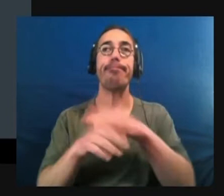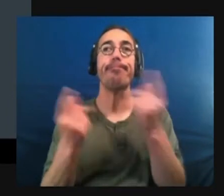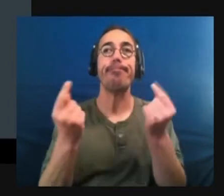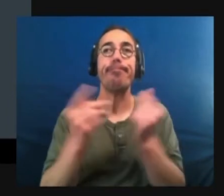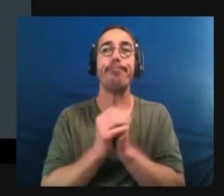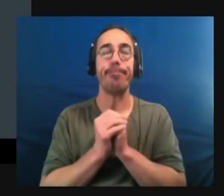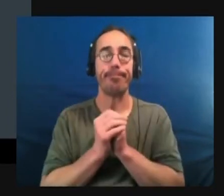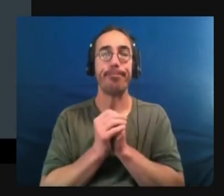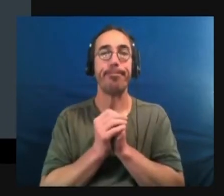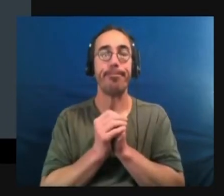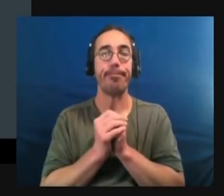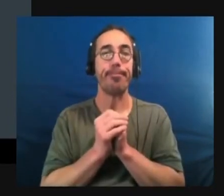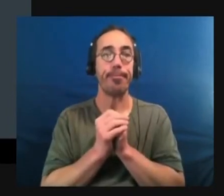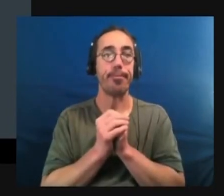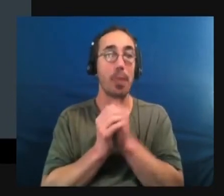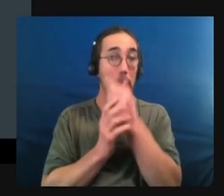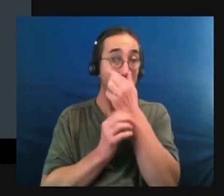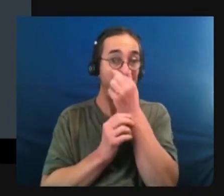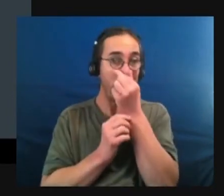Inequity and access.